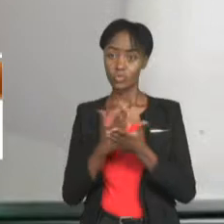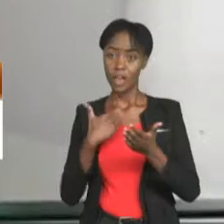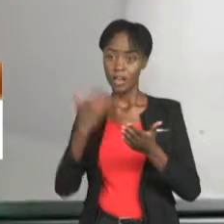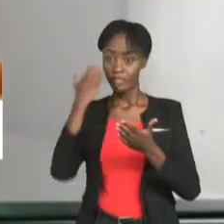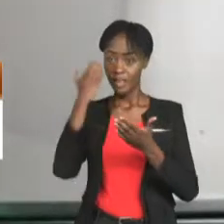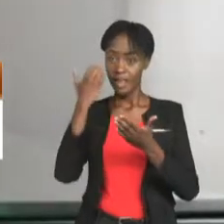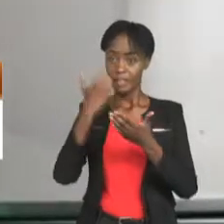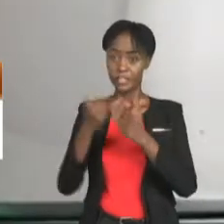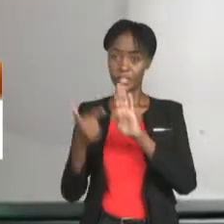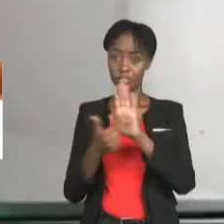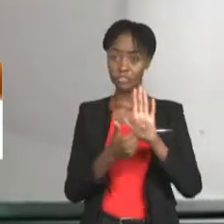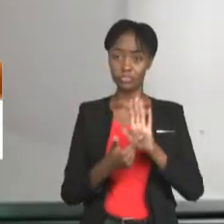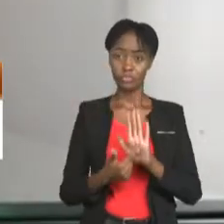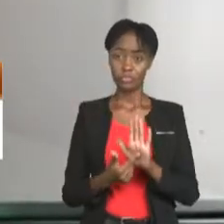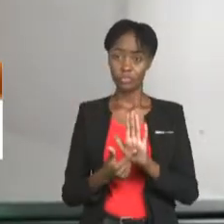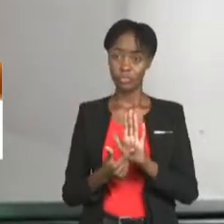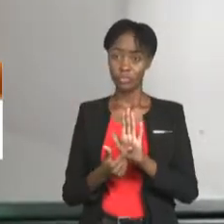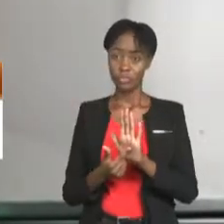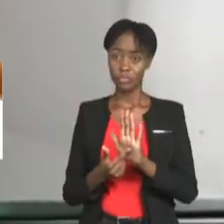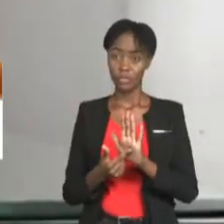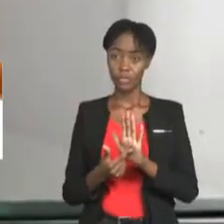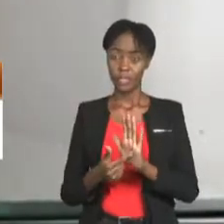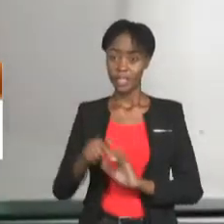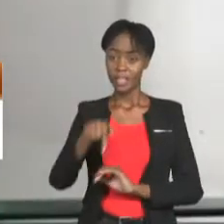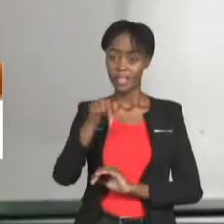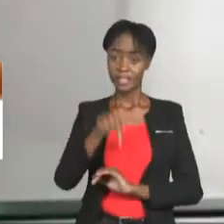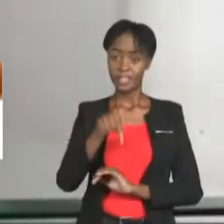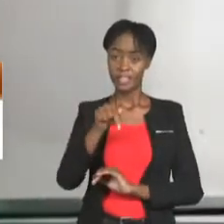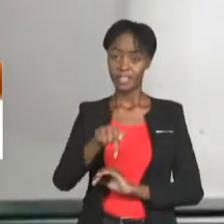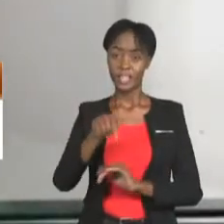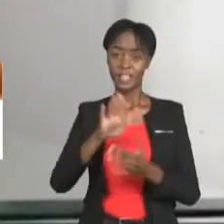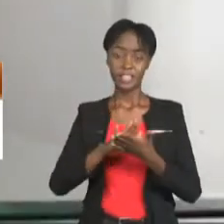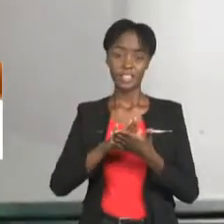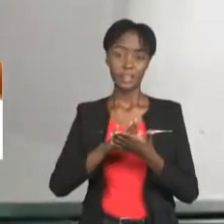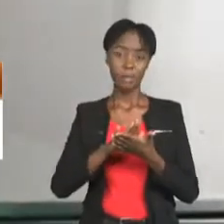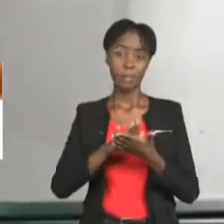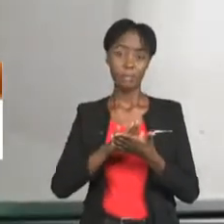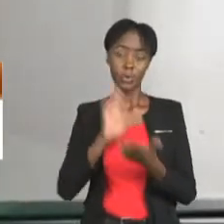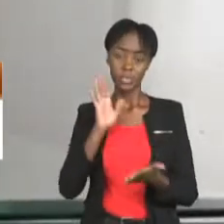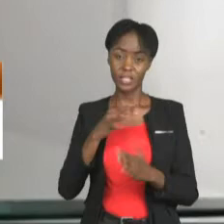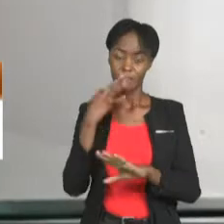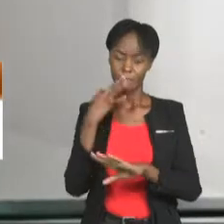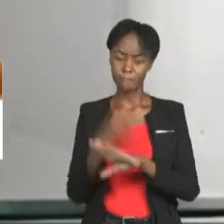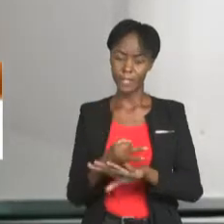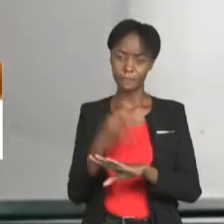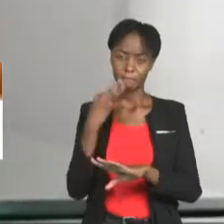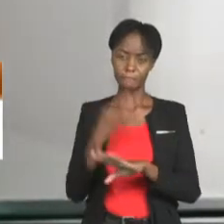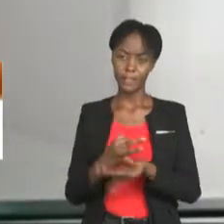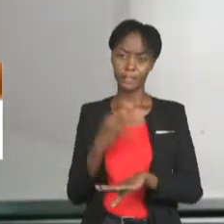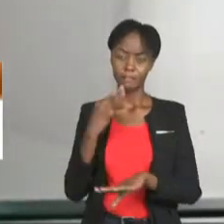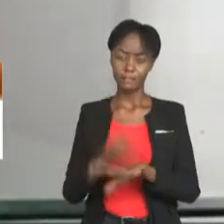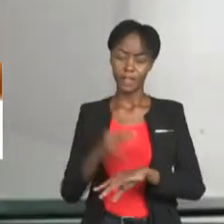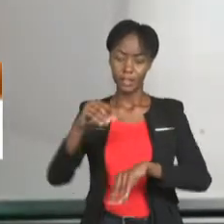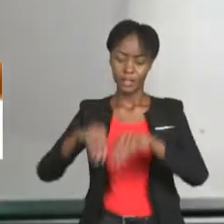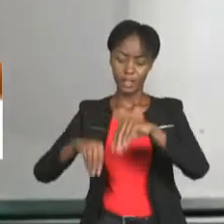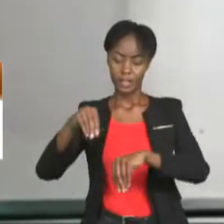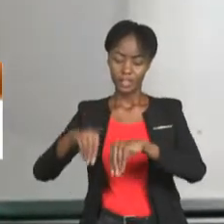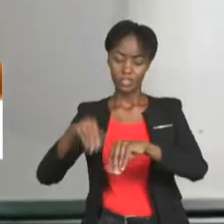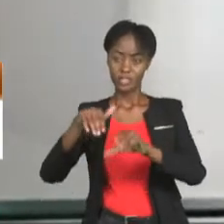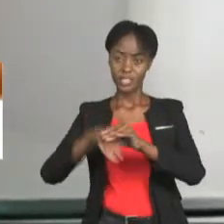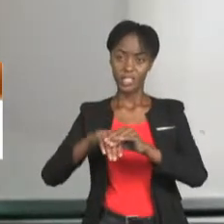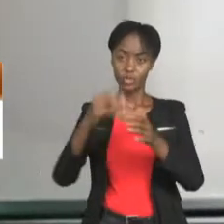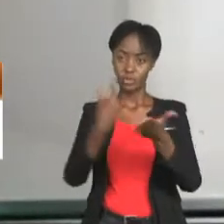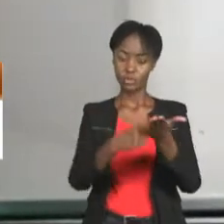thing. This has been the most fraudulent election in the history of Uganda.